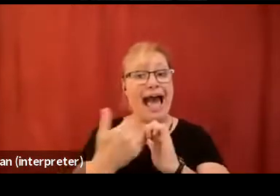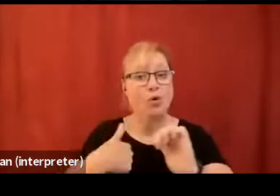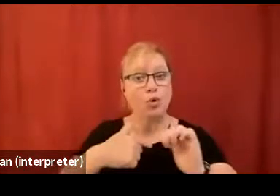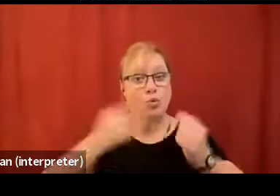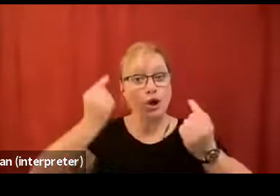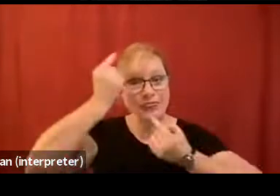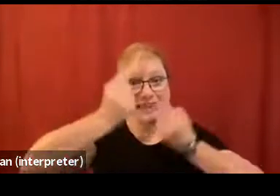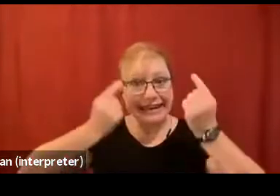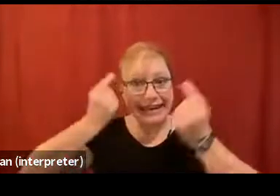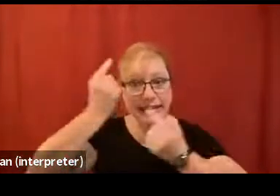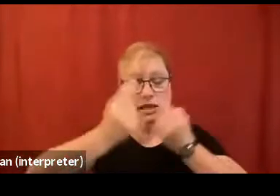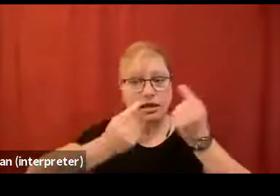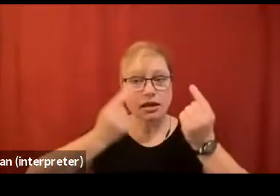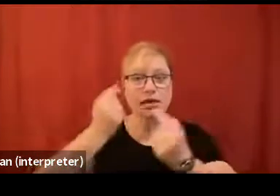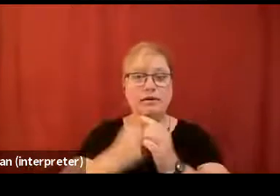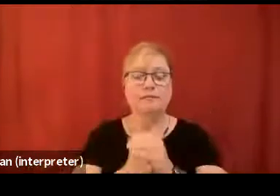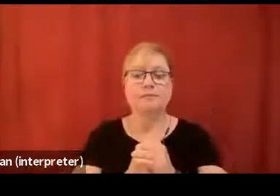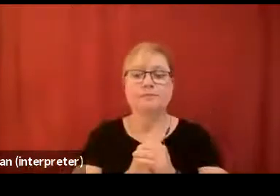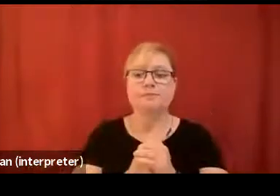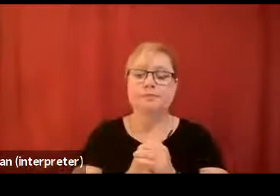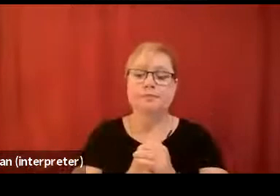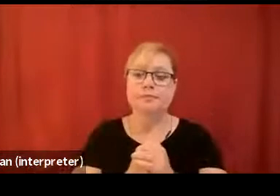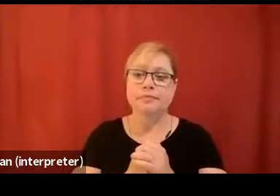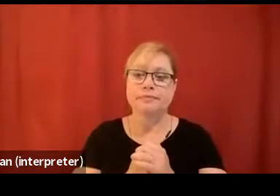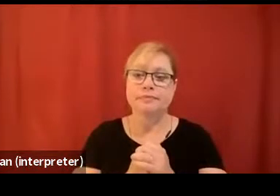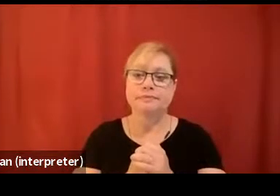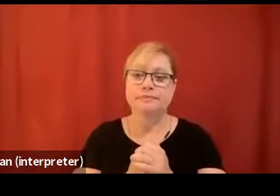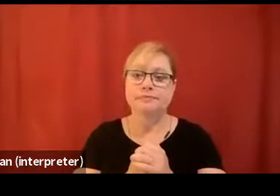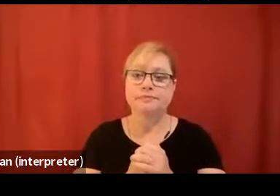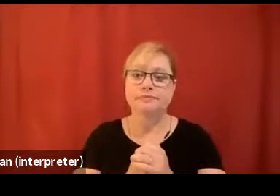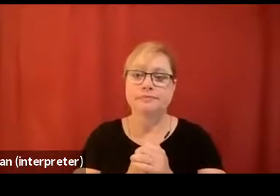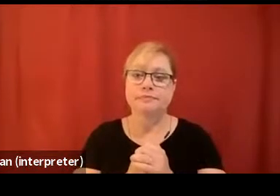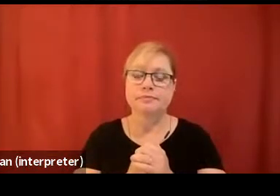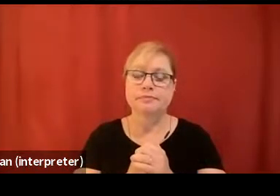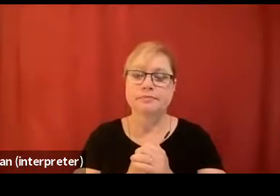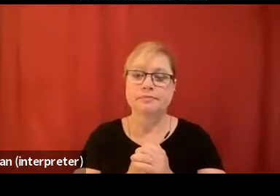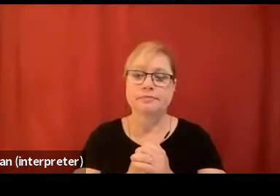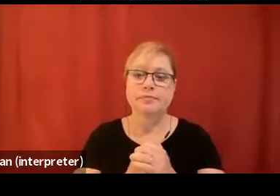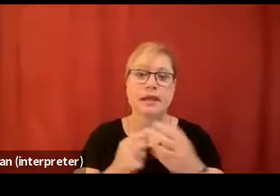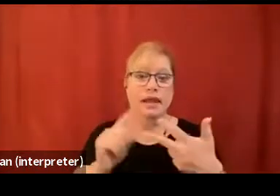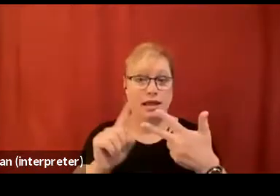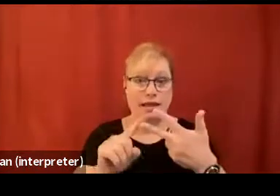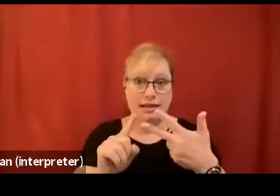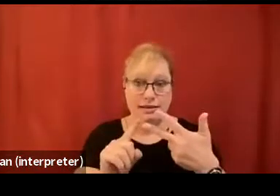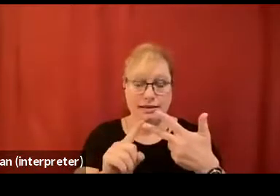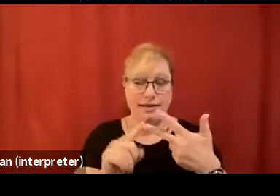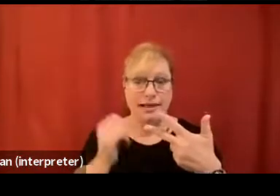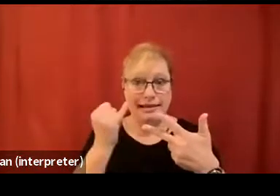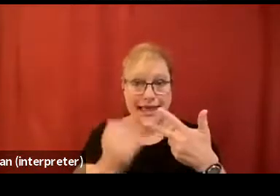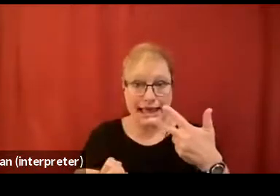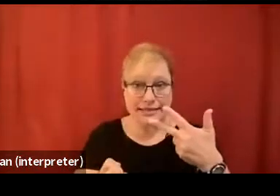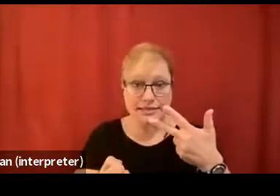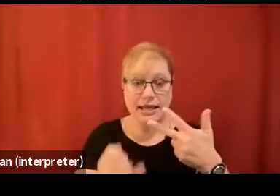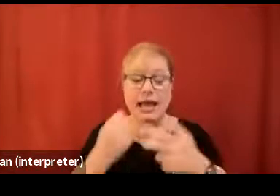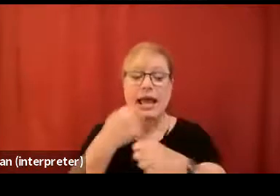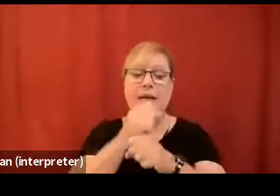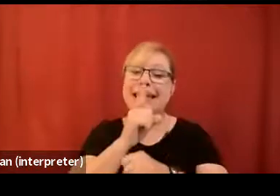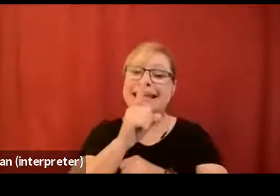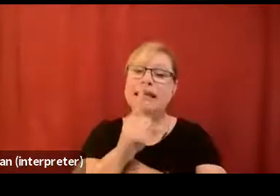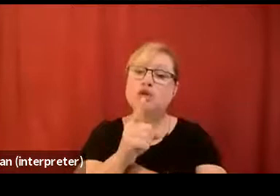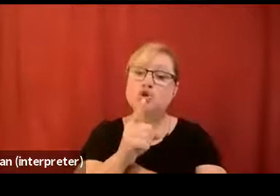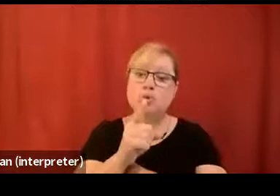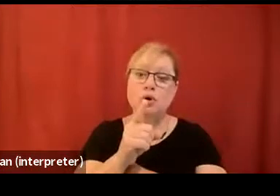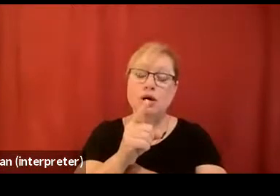thinking that through. And I think lastly is just making sure that there